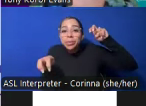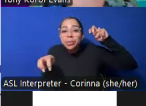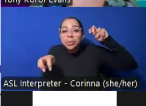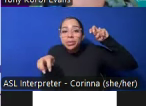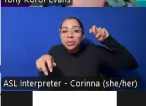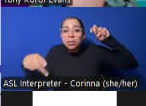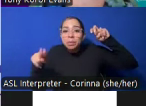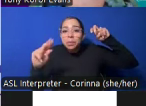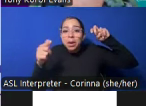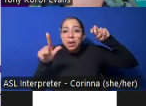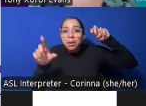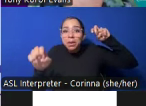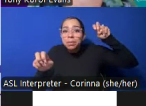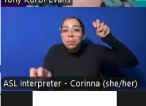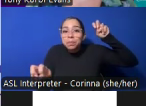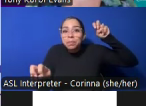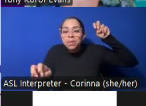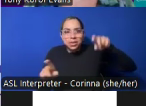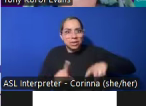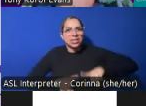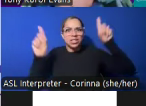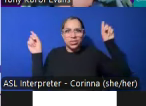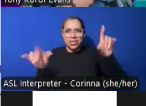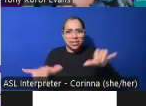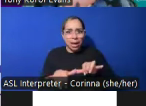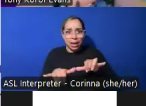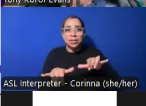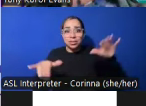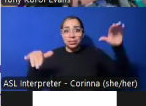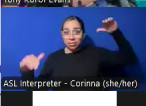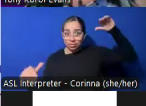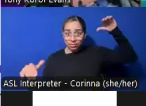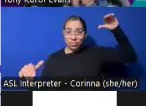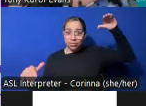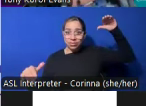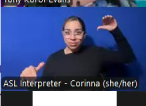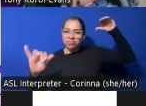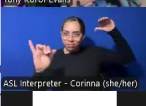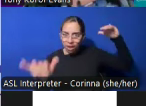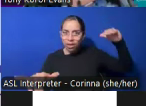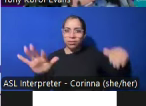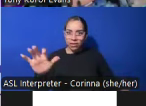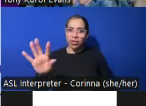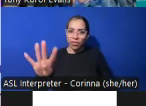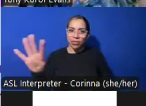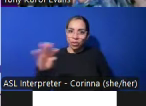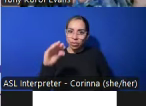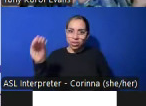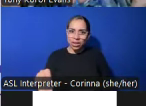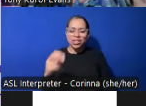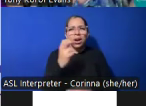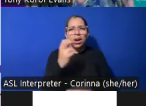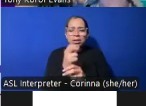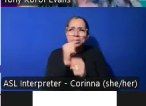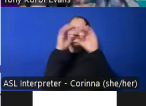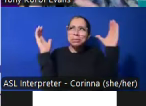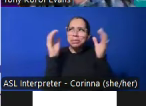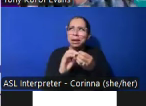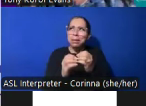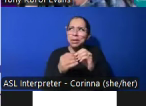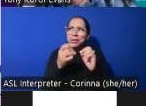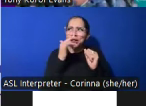size. That's 544%, right? Because that number, it's hard to imagine what that number looks like.